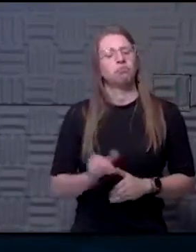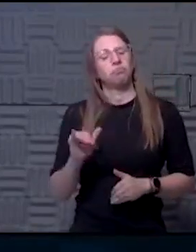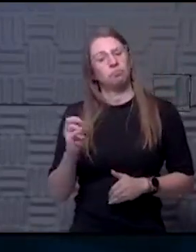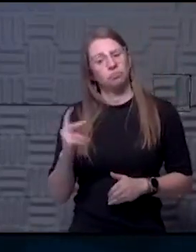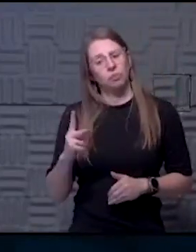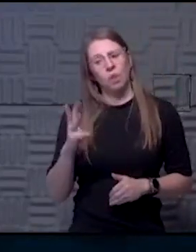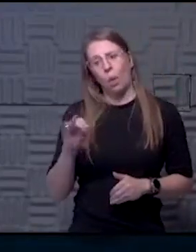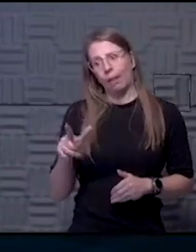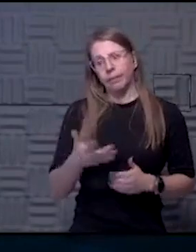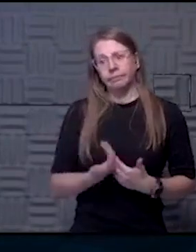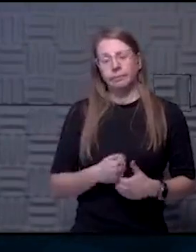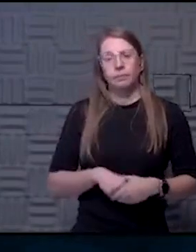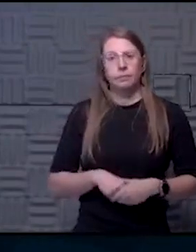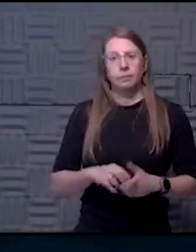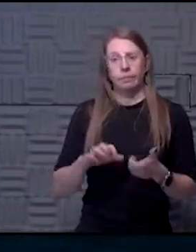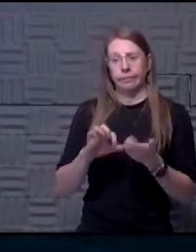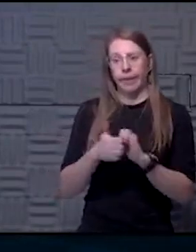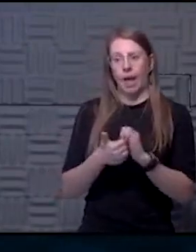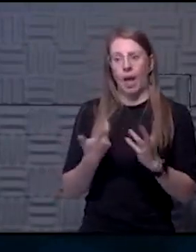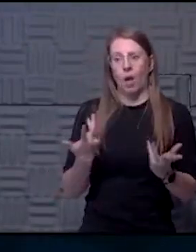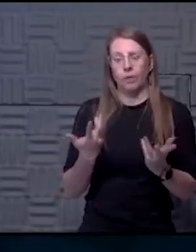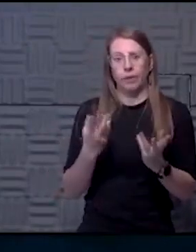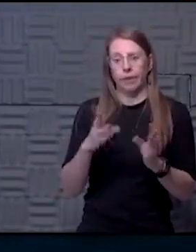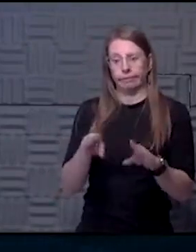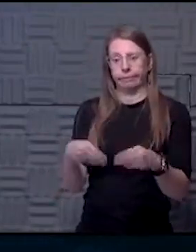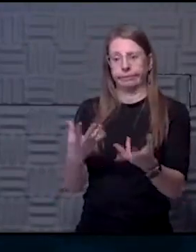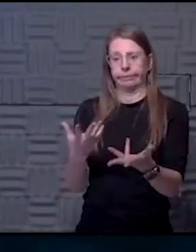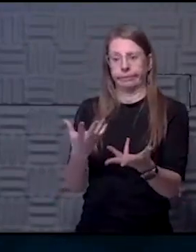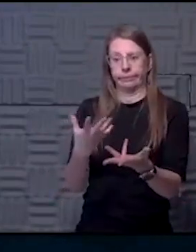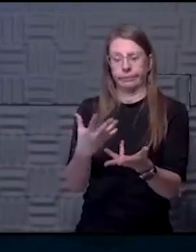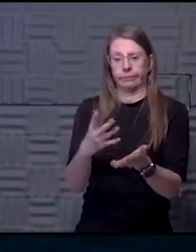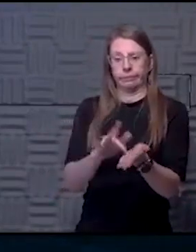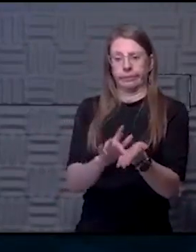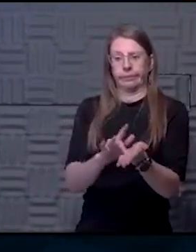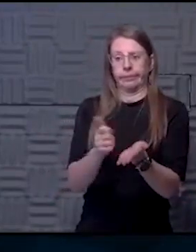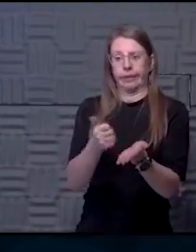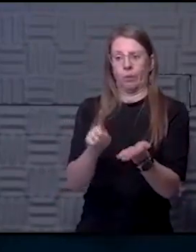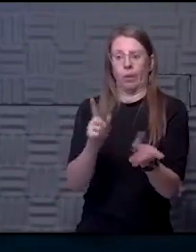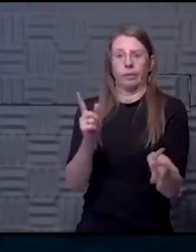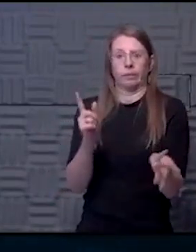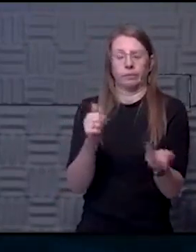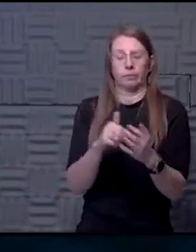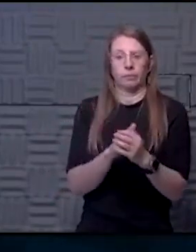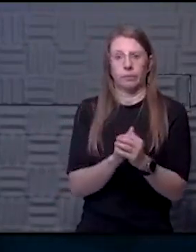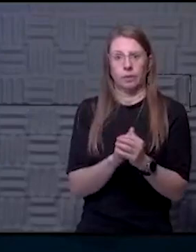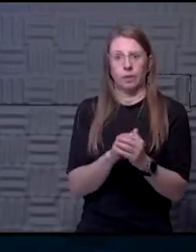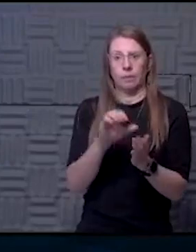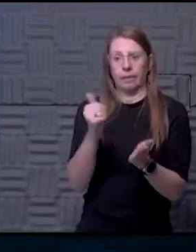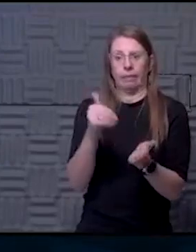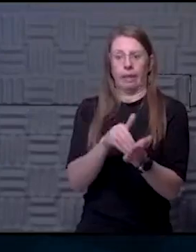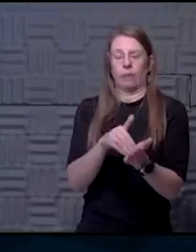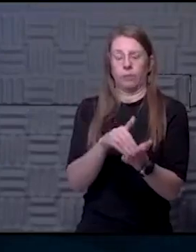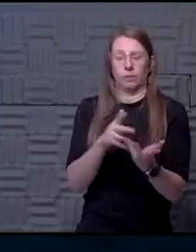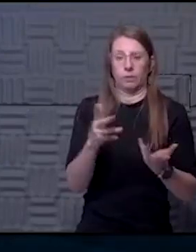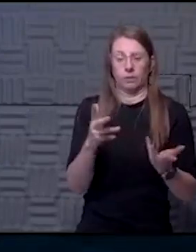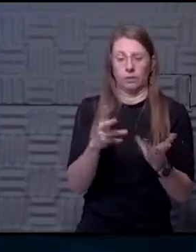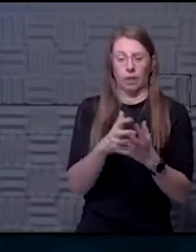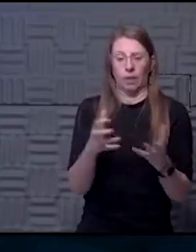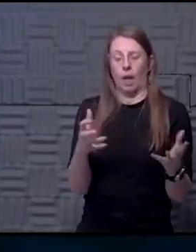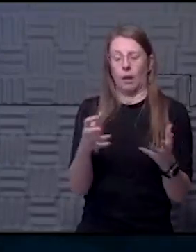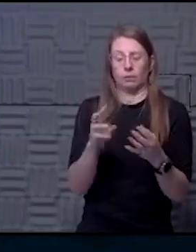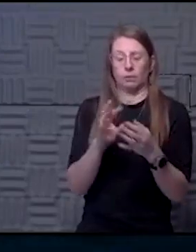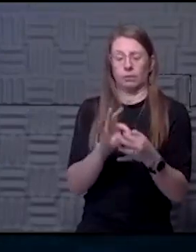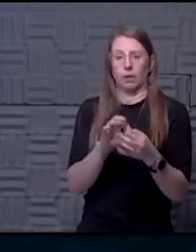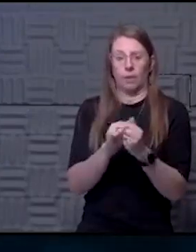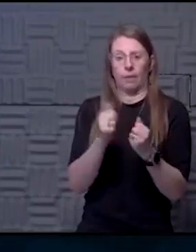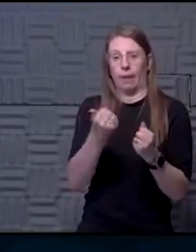Okay, well, gosh, how do they ever give anybody any medication then? Because tens of thousands is a huge number compared to a lot of clinical trials. So you